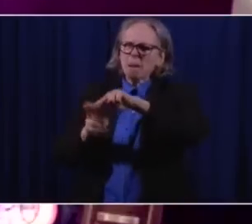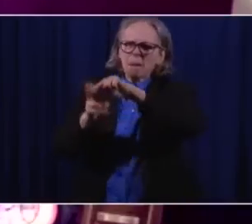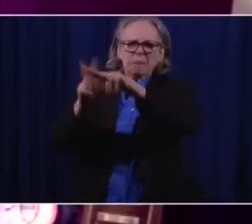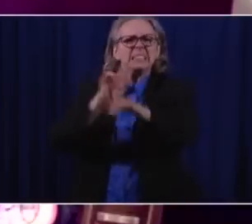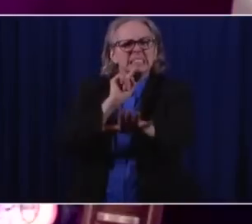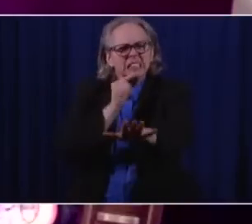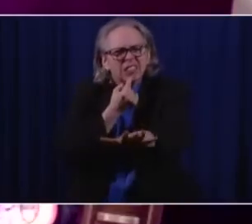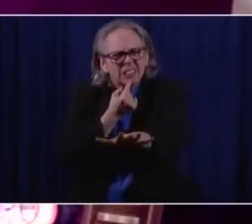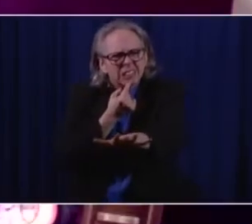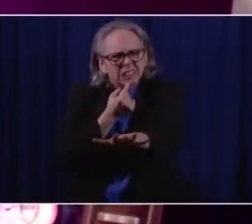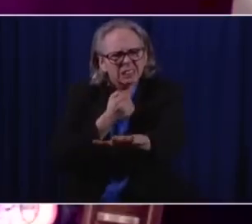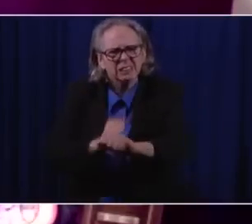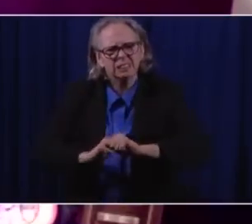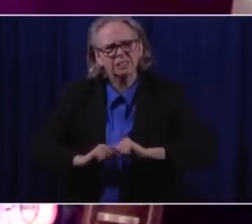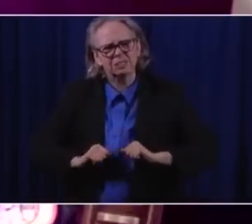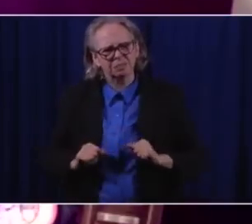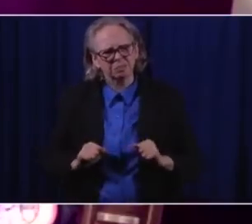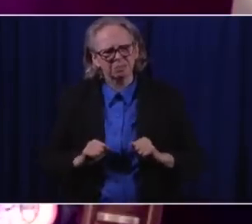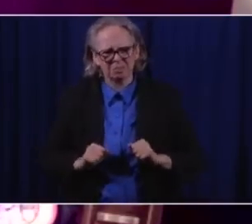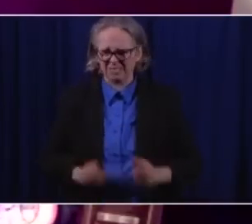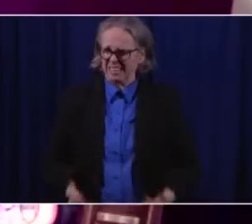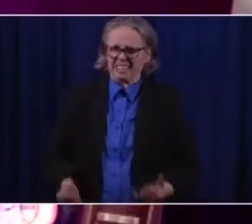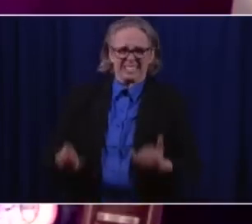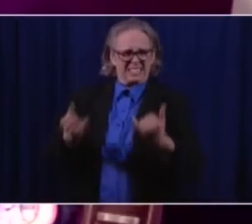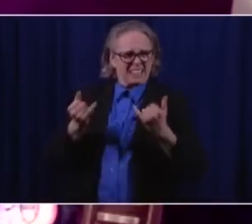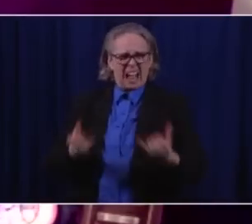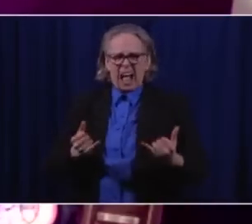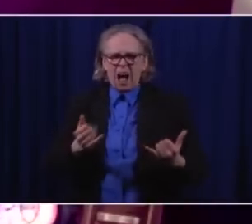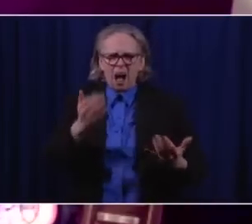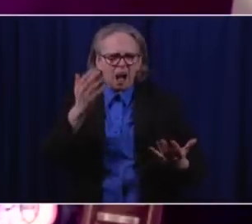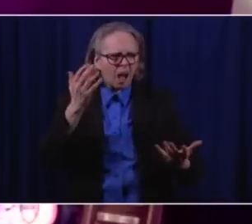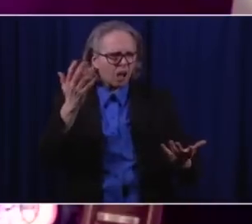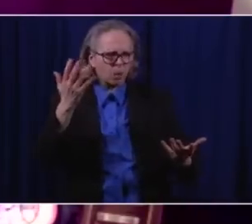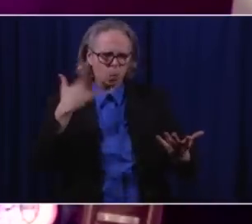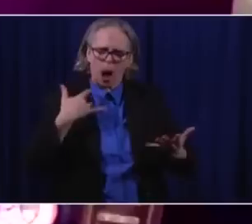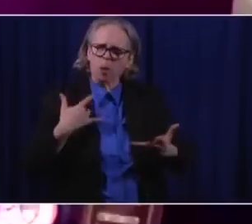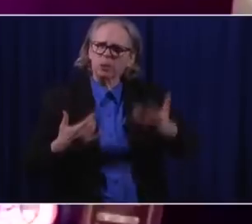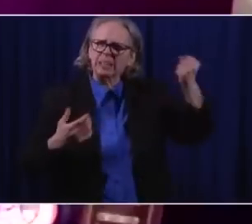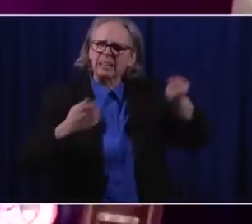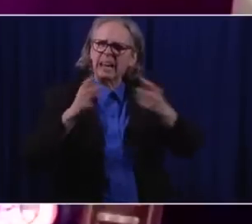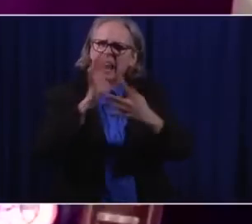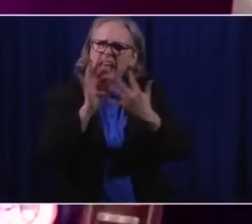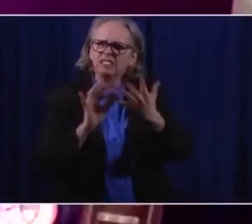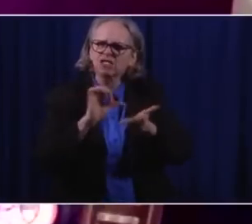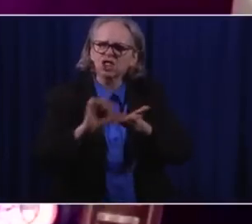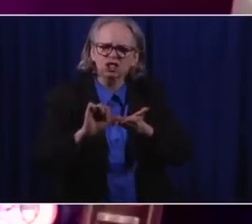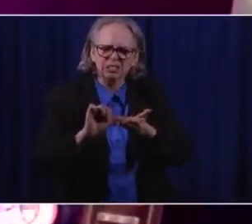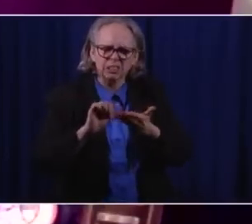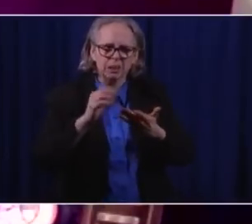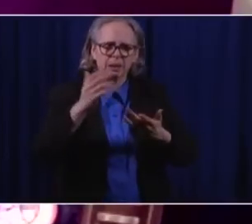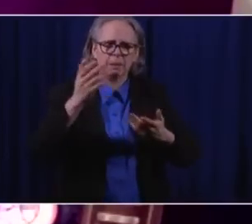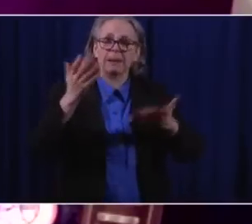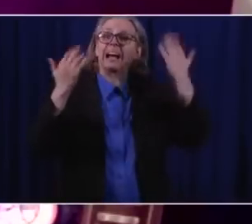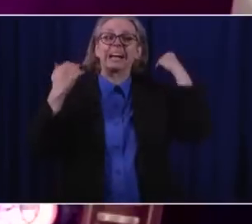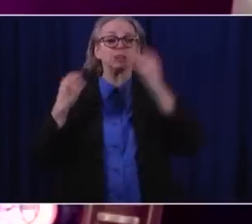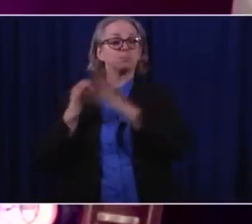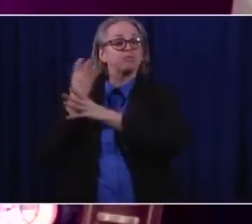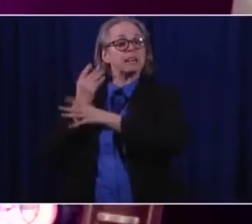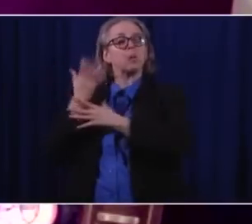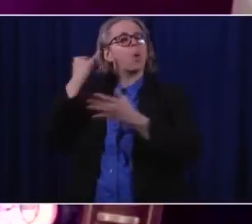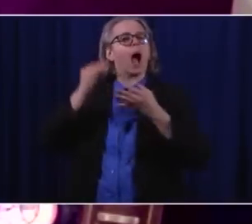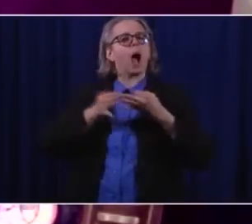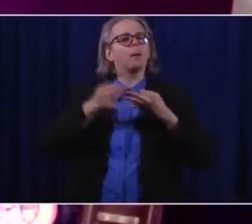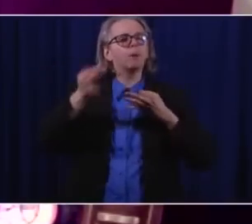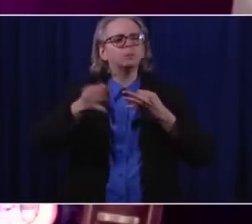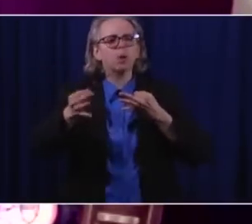bit different. It's not because of supplies. It's not necessarily even because of the physical beds, but it is the staffing that is